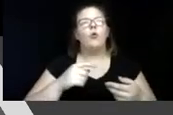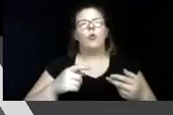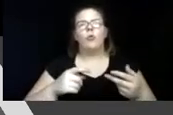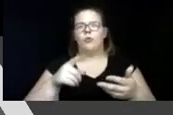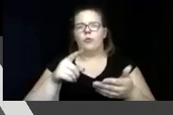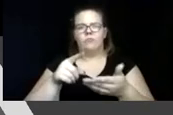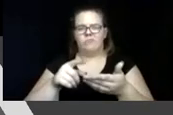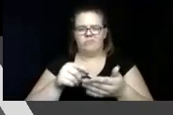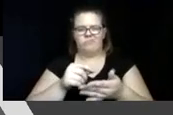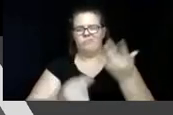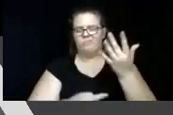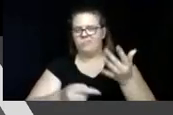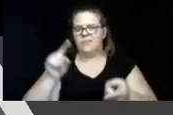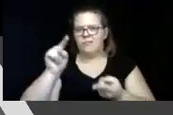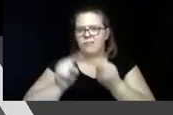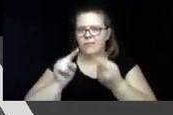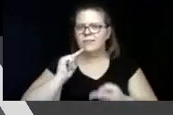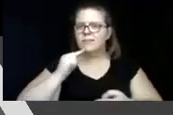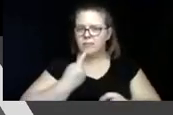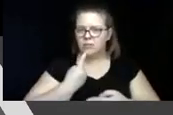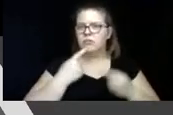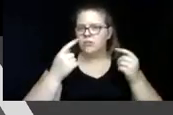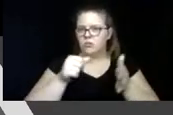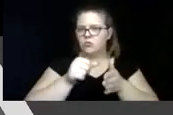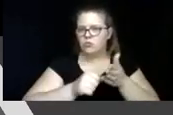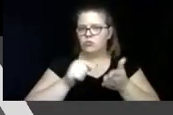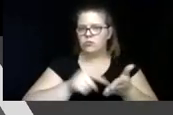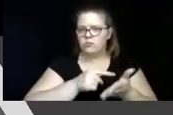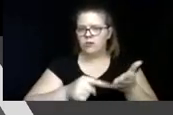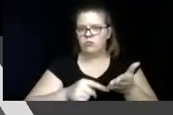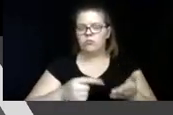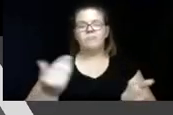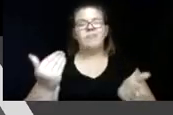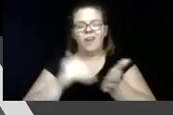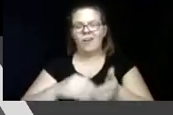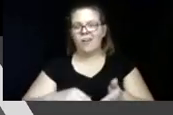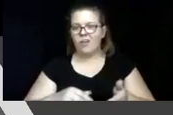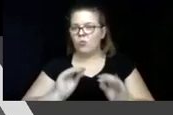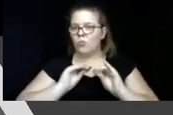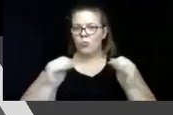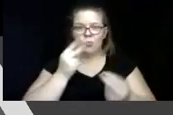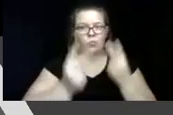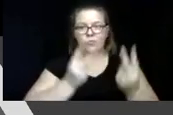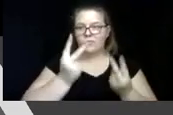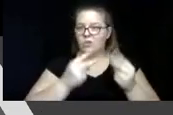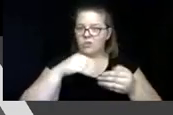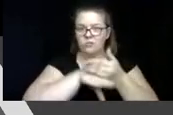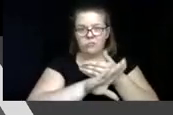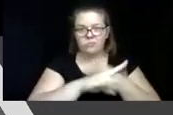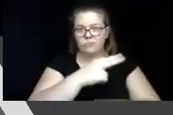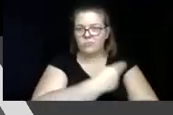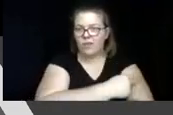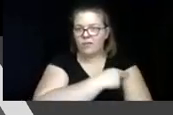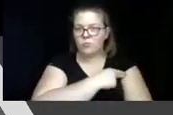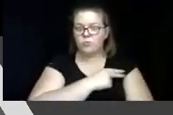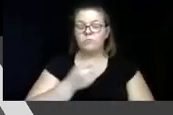canceled. No visitors were allowed in the hospital. I mentioned that before. The few exceptions